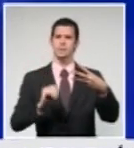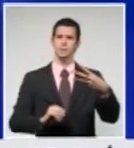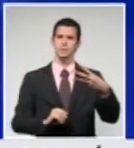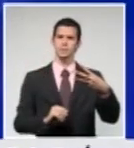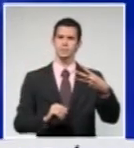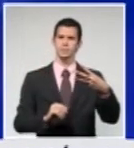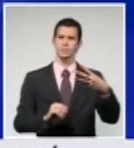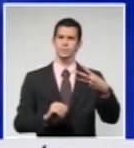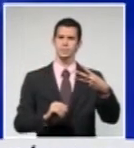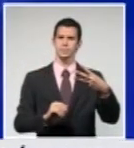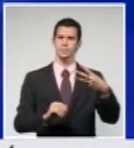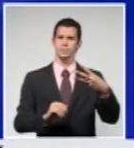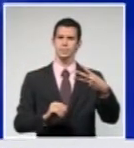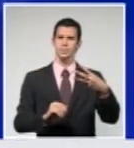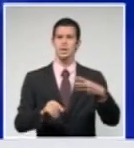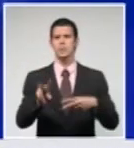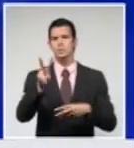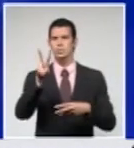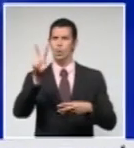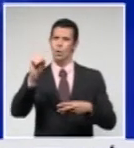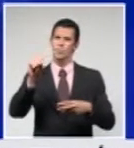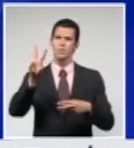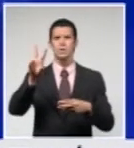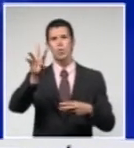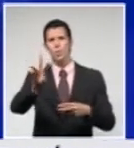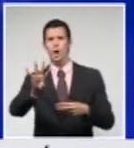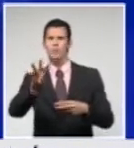1,260,111 confirmed cases and